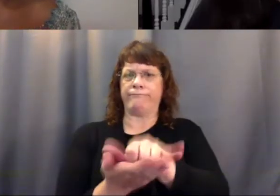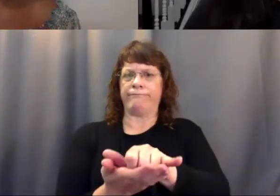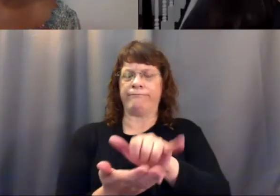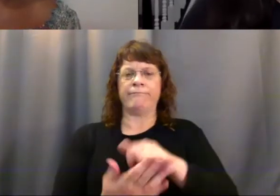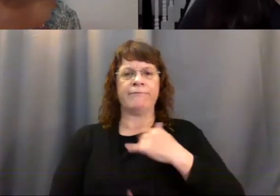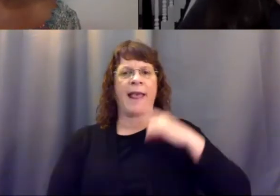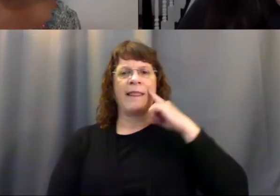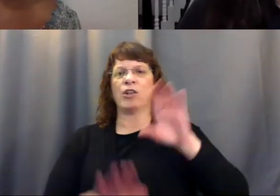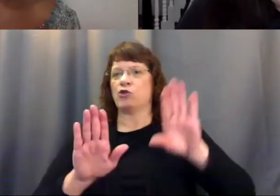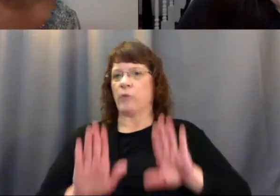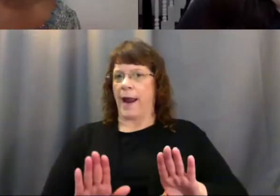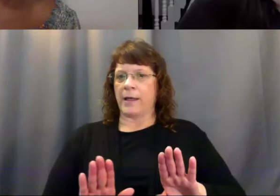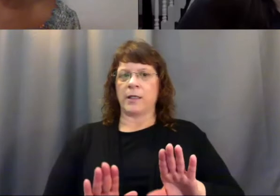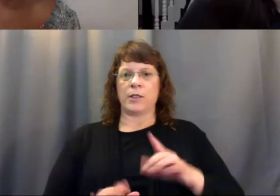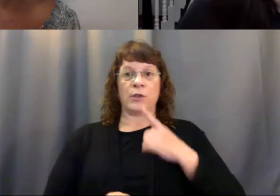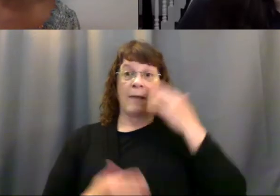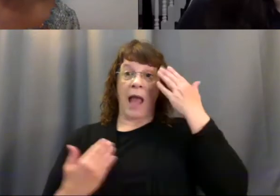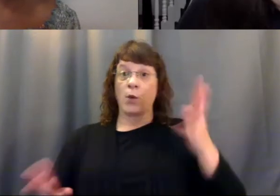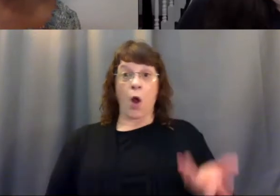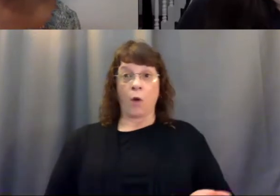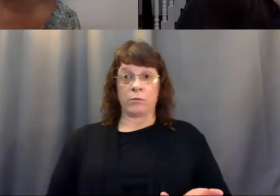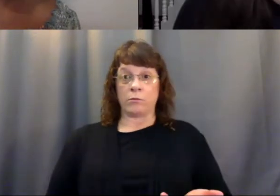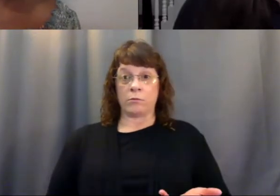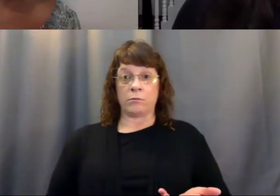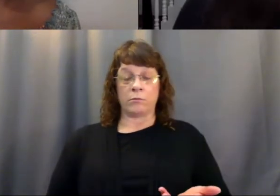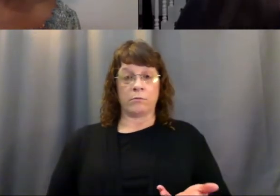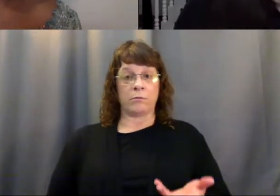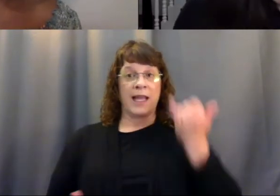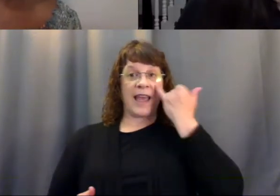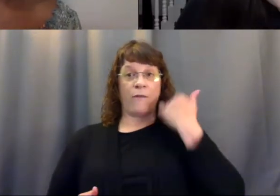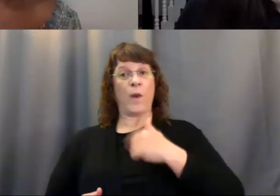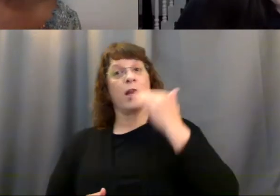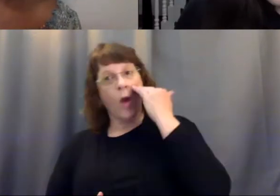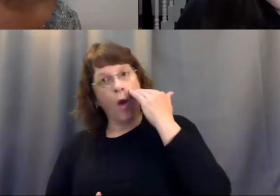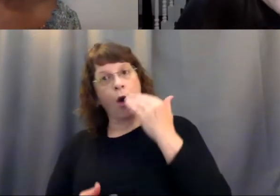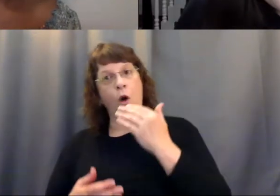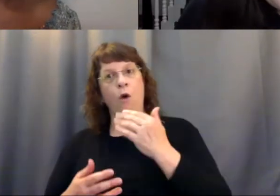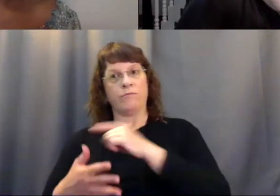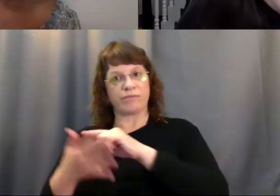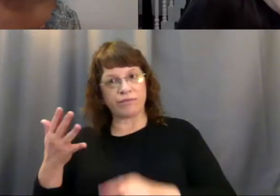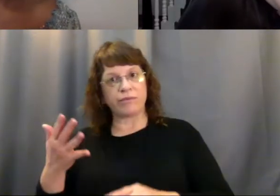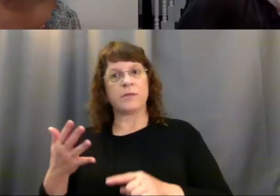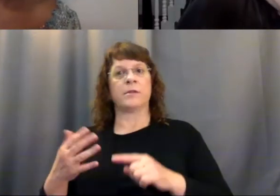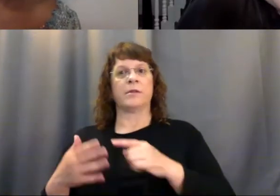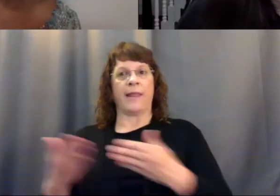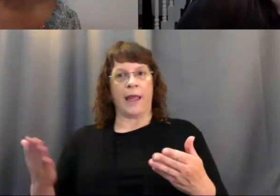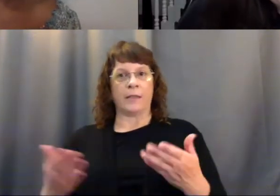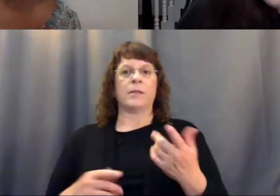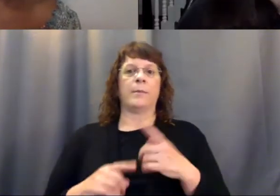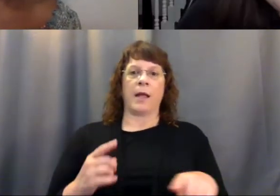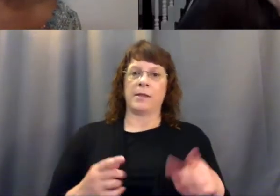really great to say I don't know, because even if we know, like humankind knows the answer,